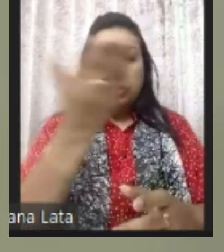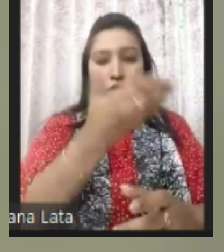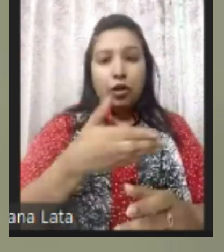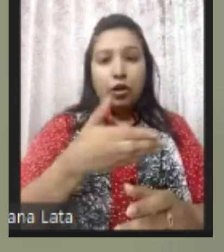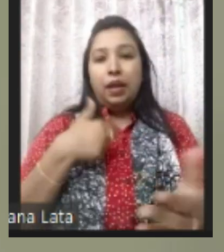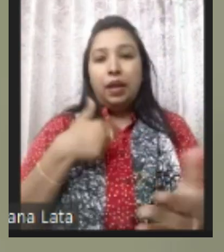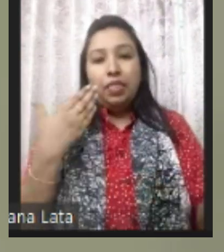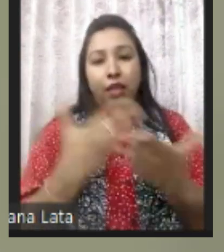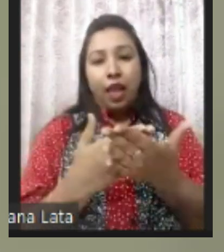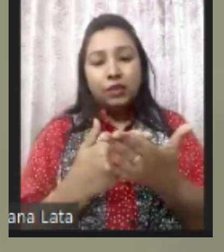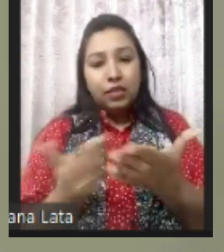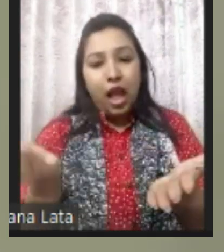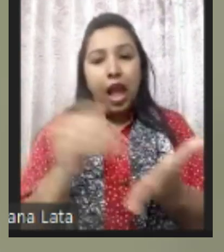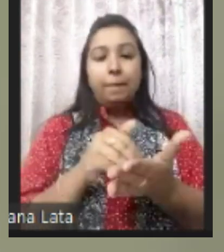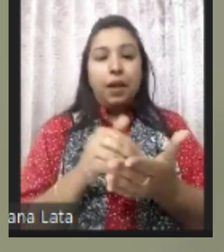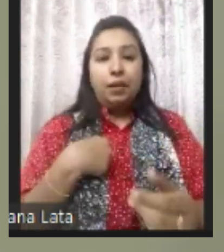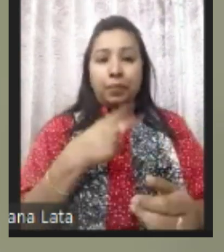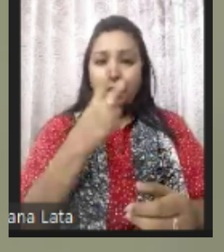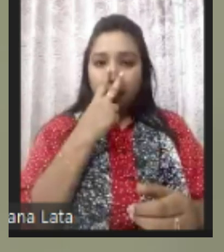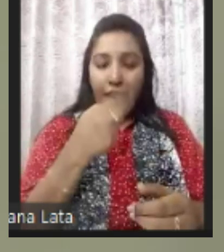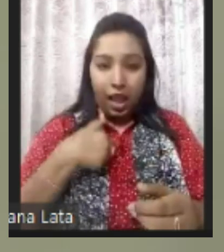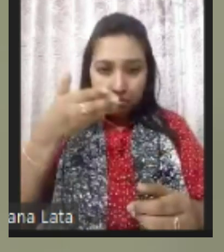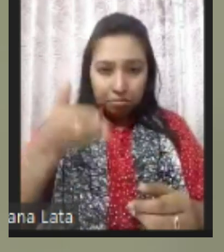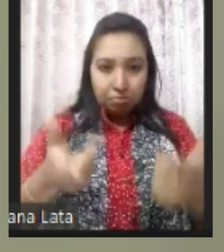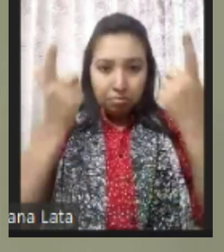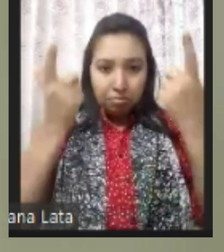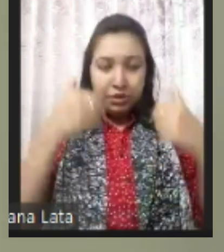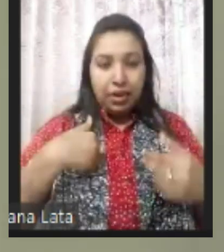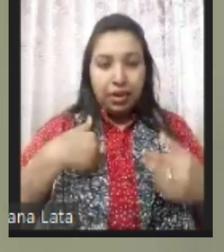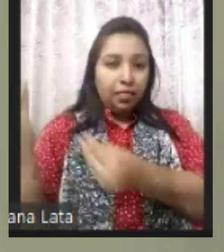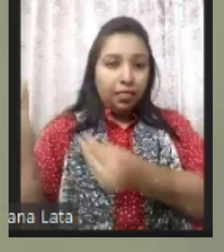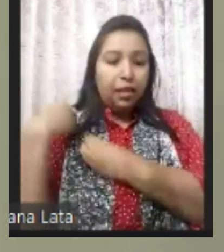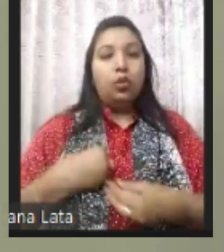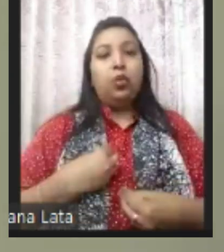I'm very privileged to moderate today's discussion. Thanks all the guests,